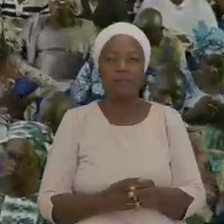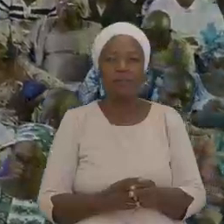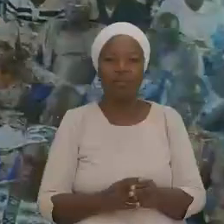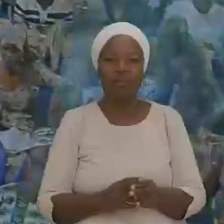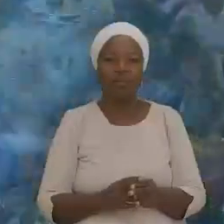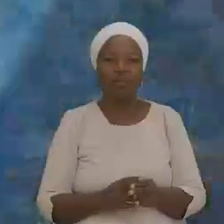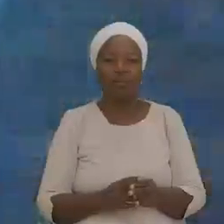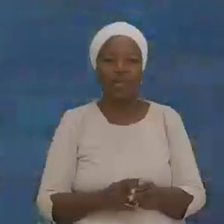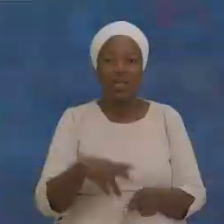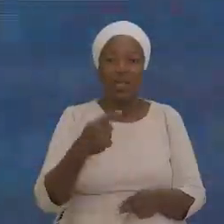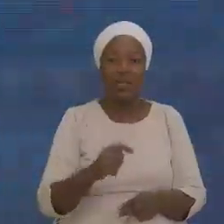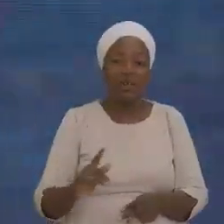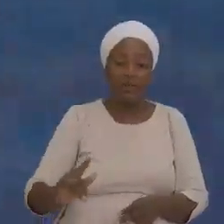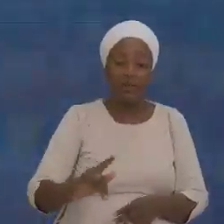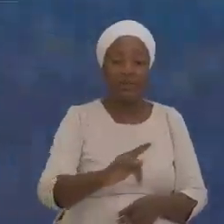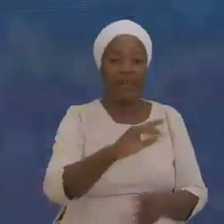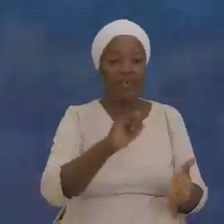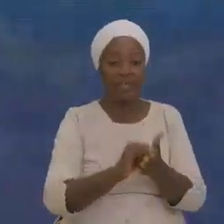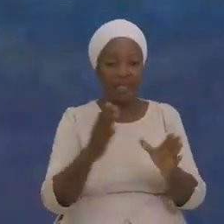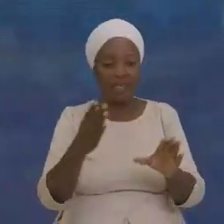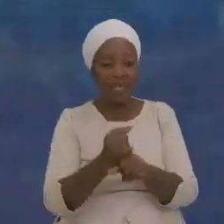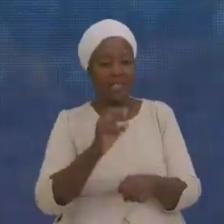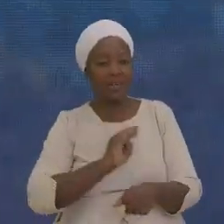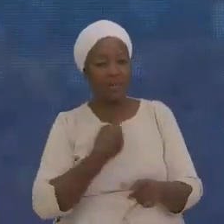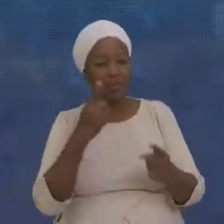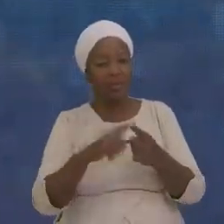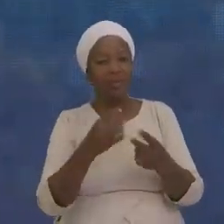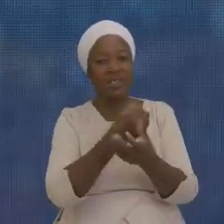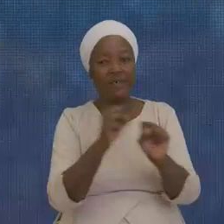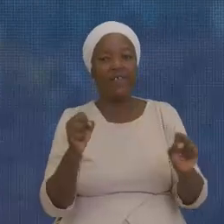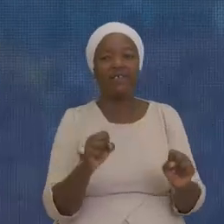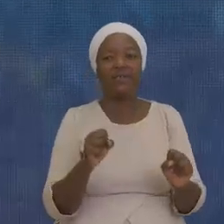The flight that gets us to salvation.